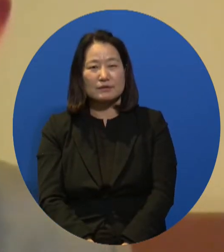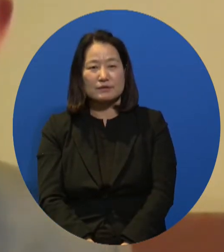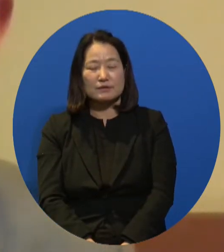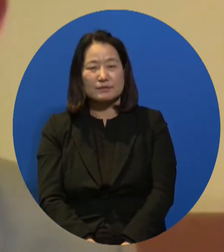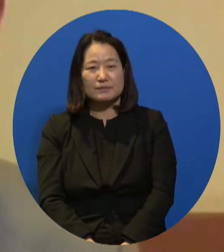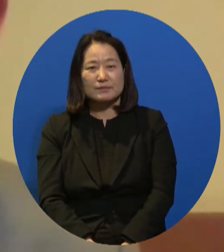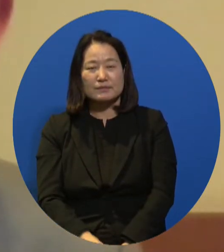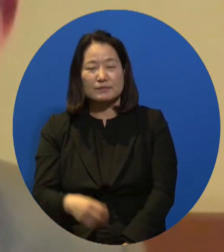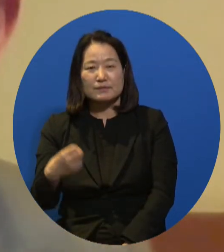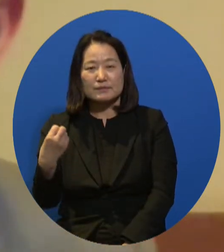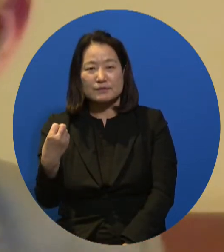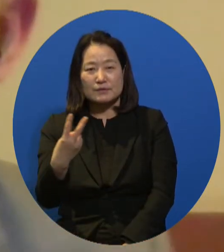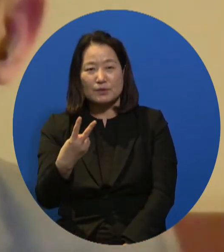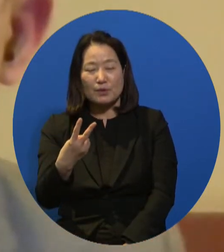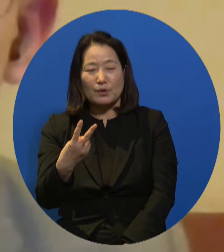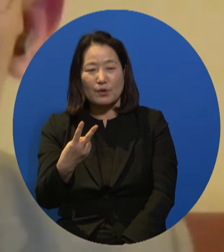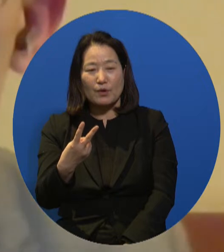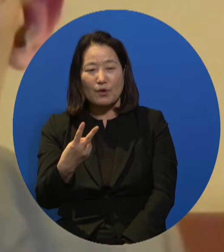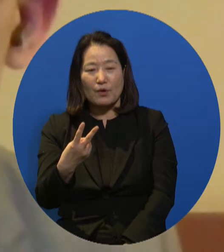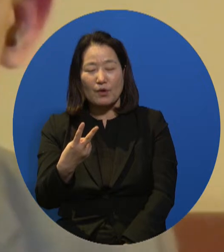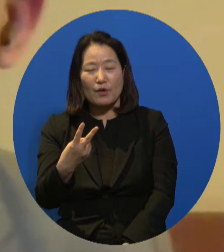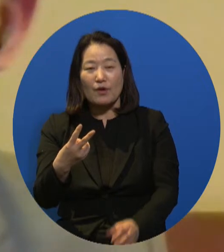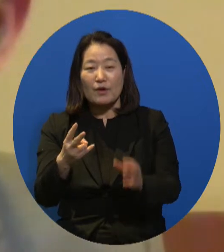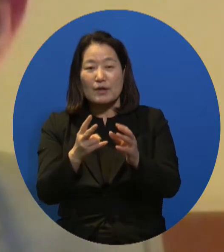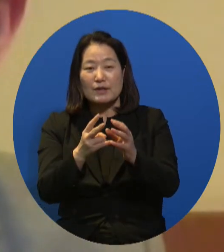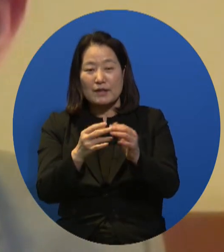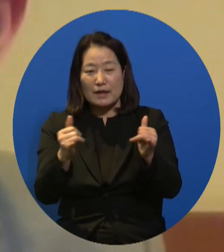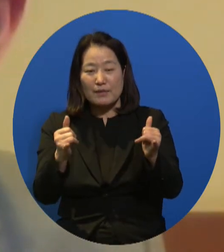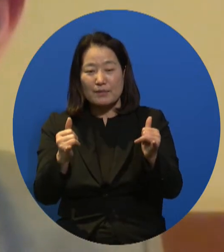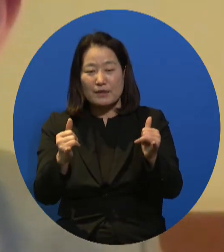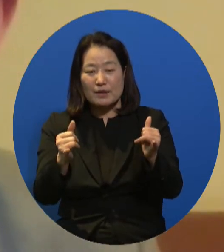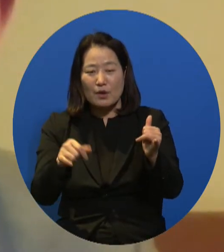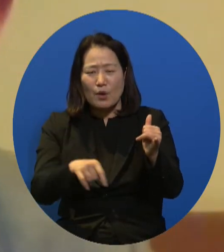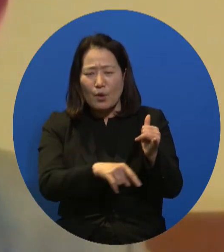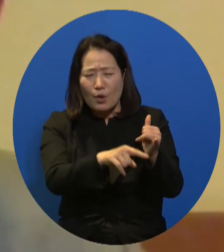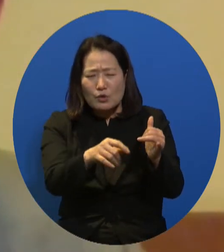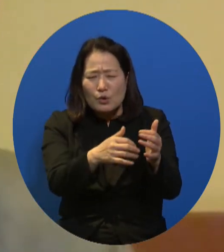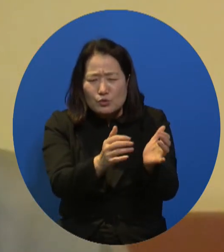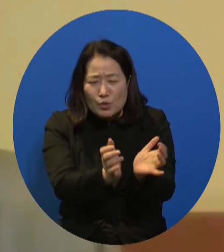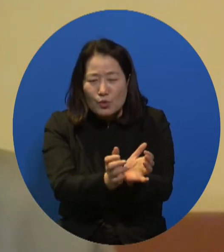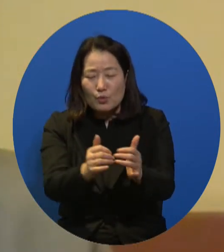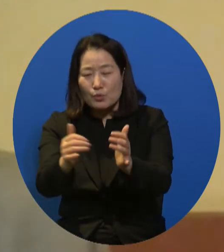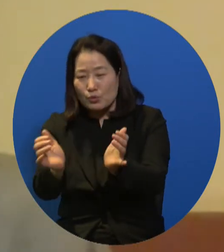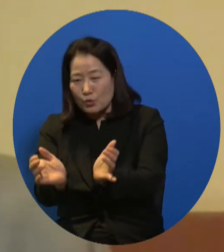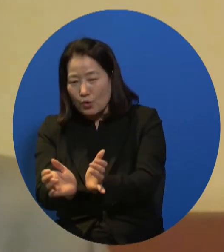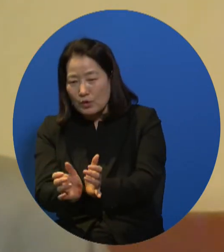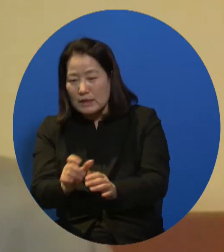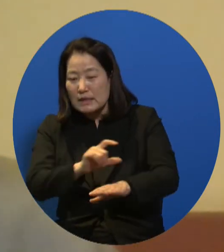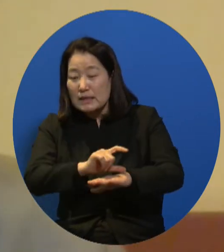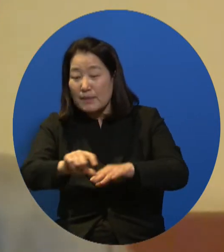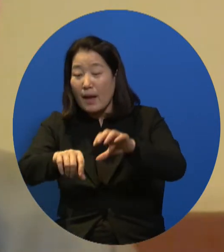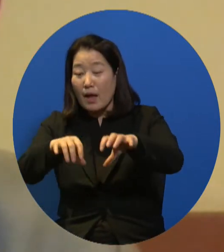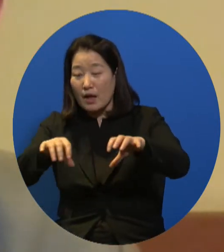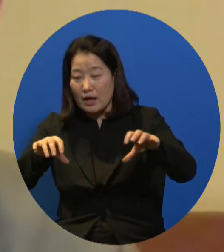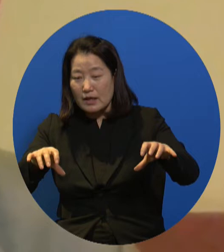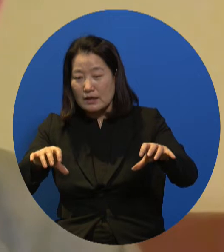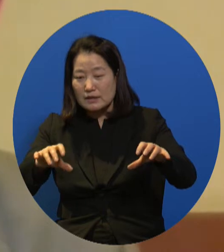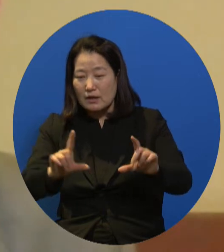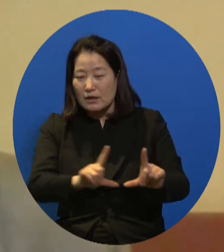now mushrooming up across the territory. The final report is meticulous and